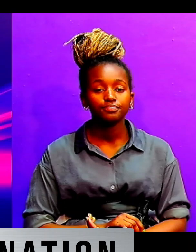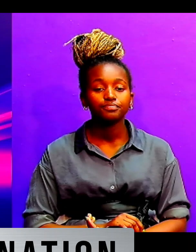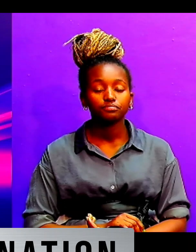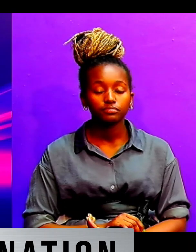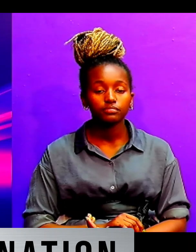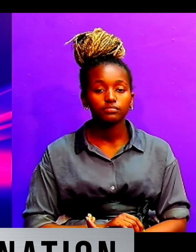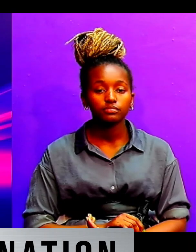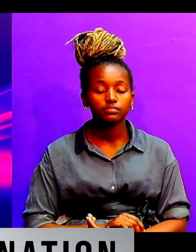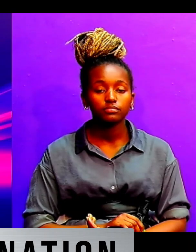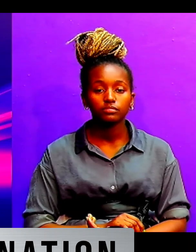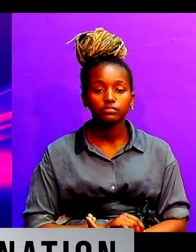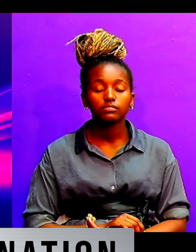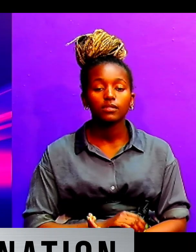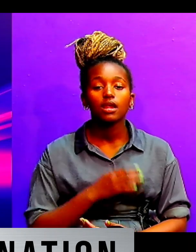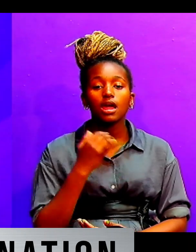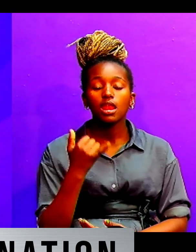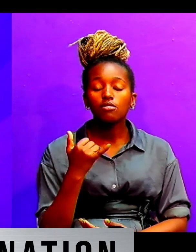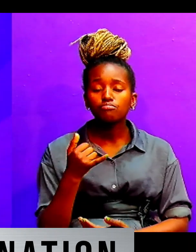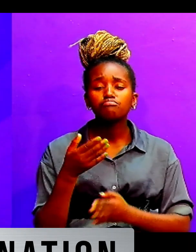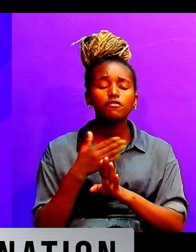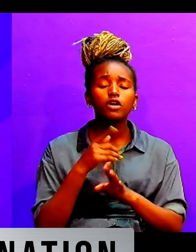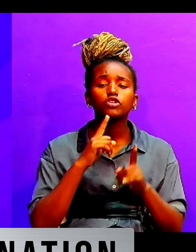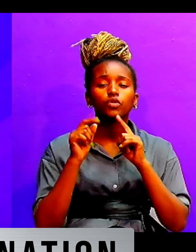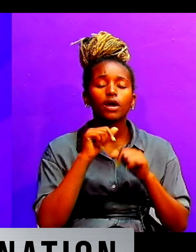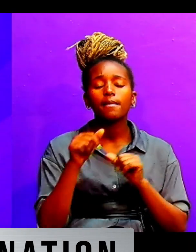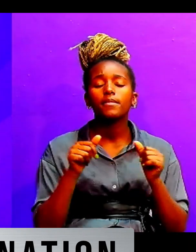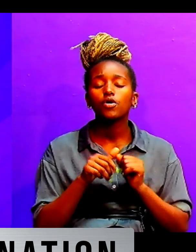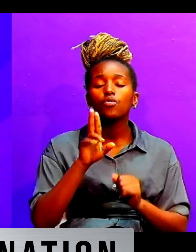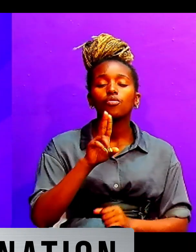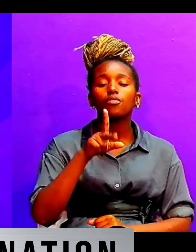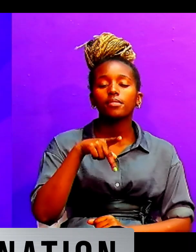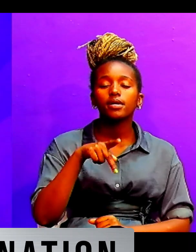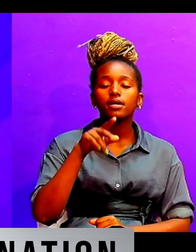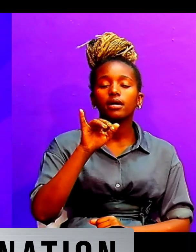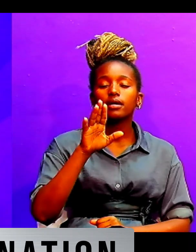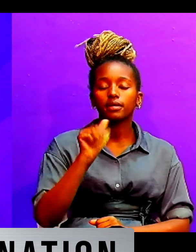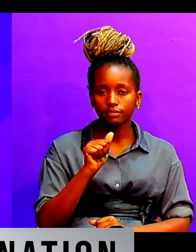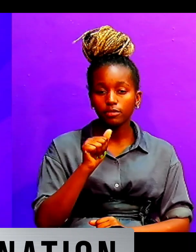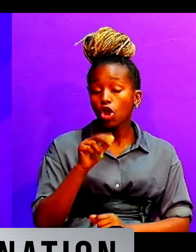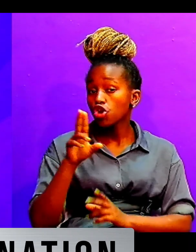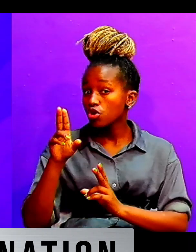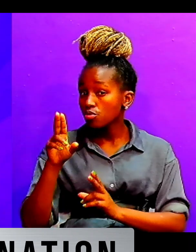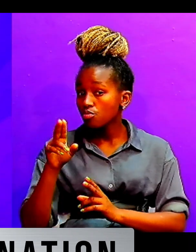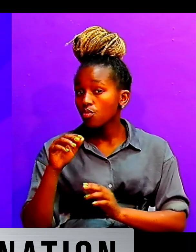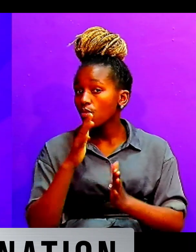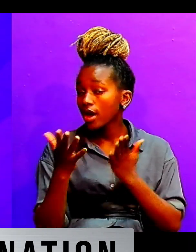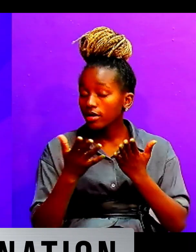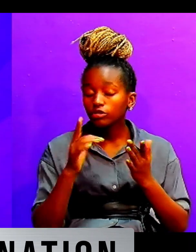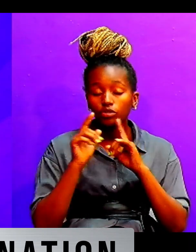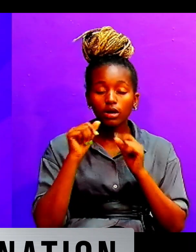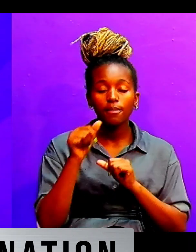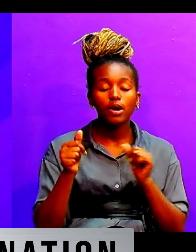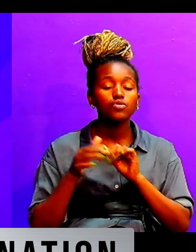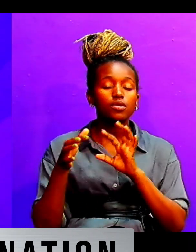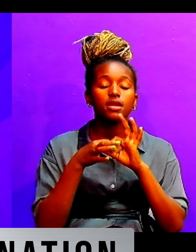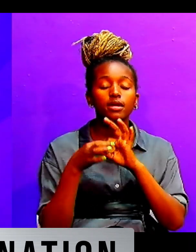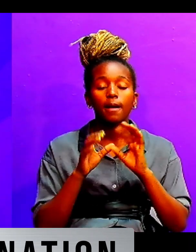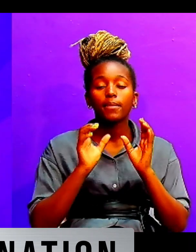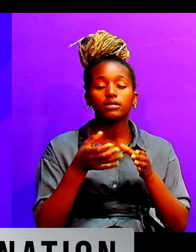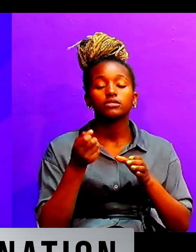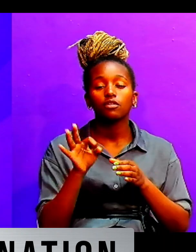UPIA, UPIA. Yes. You said it's not UPYA. Yes, UPIA. United Party of